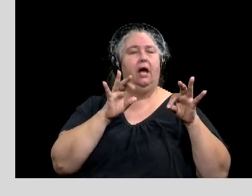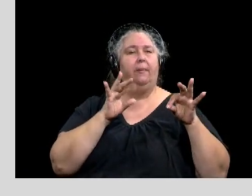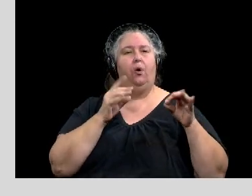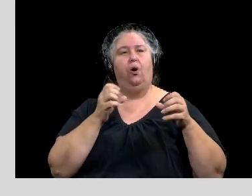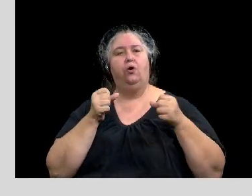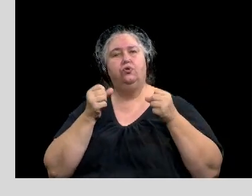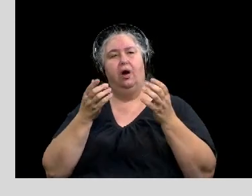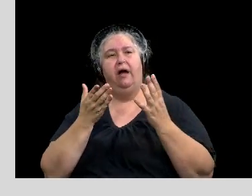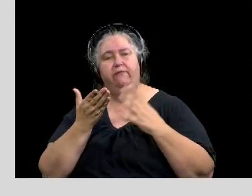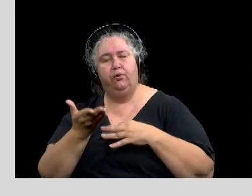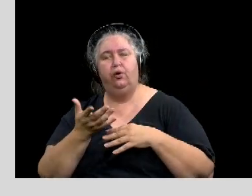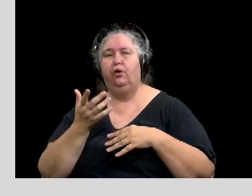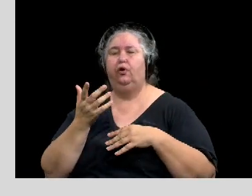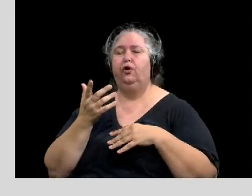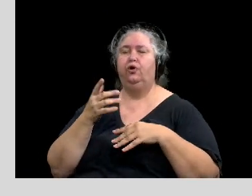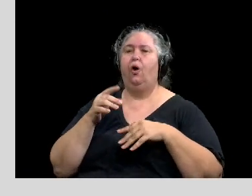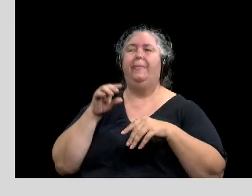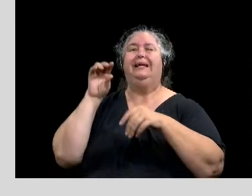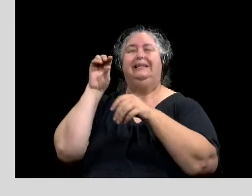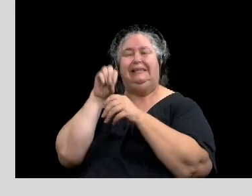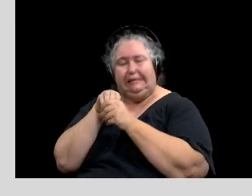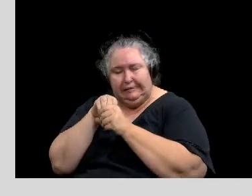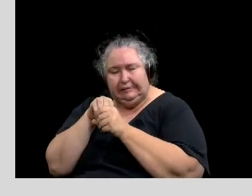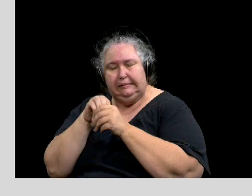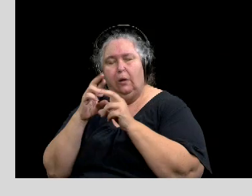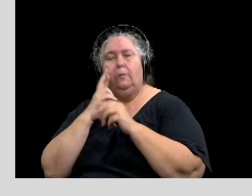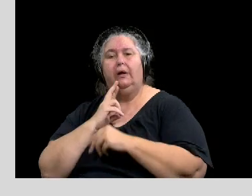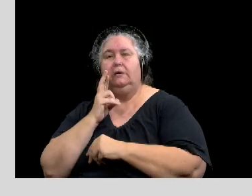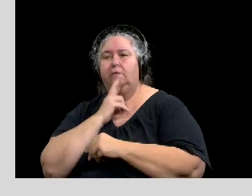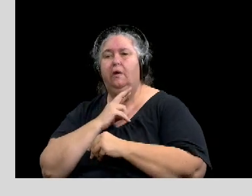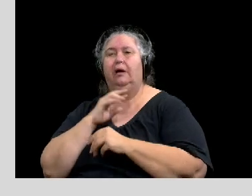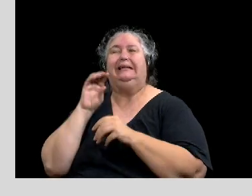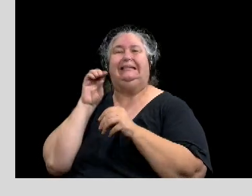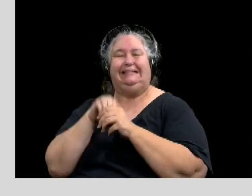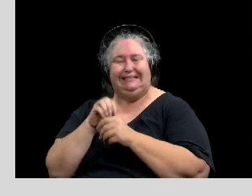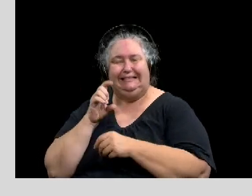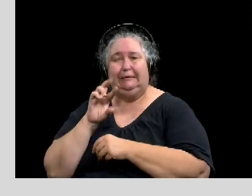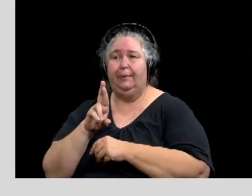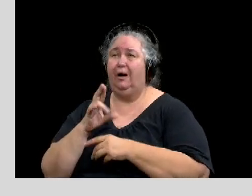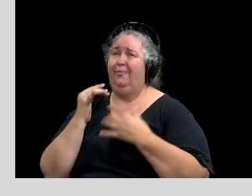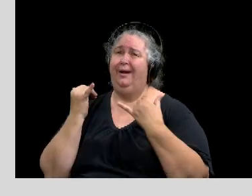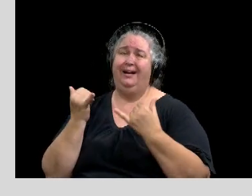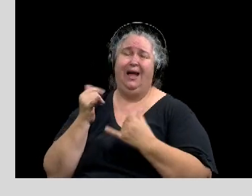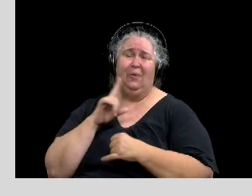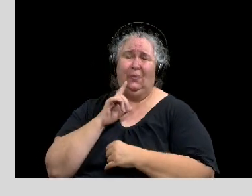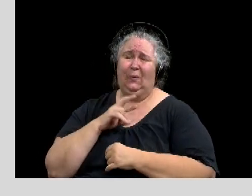inside a restaurant, inside a bar is just really risky right now.